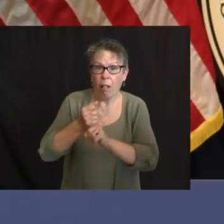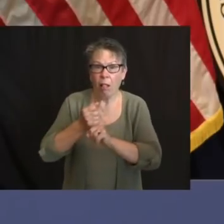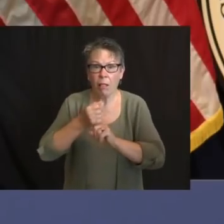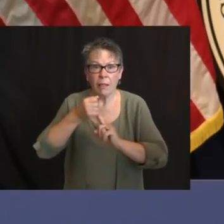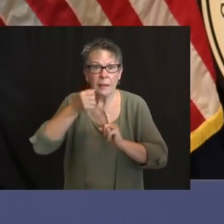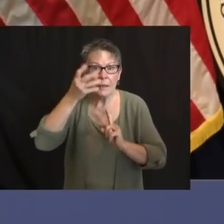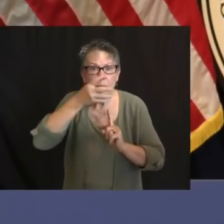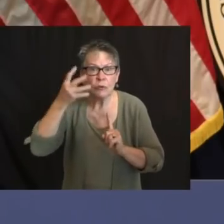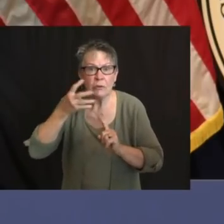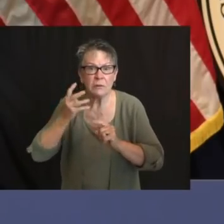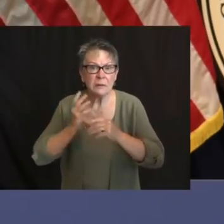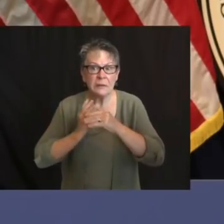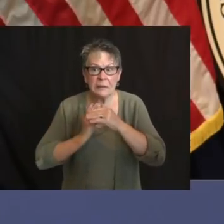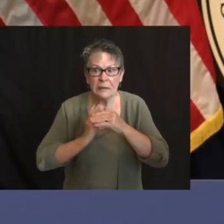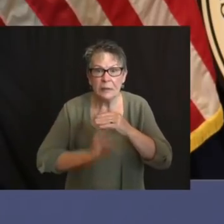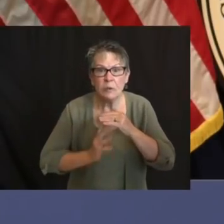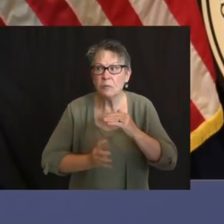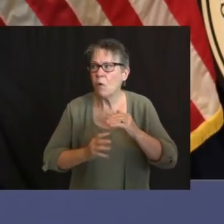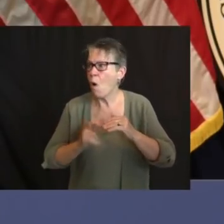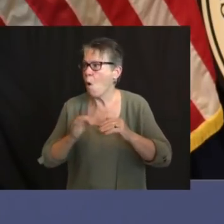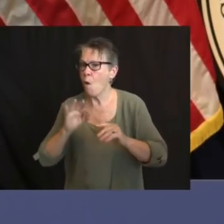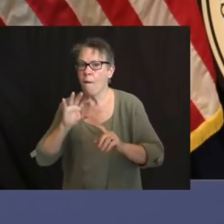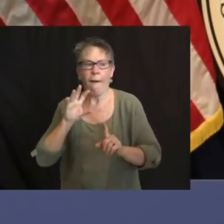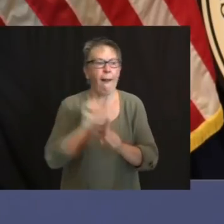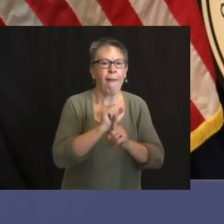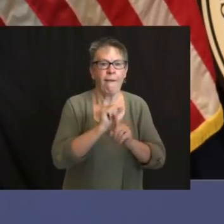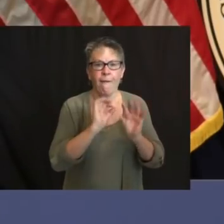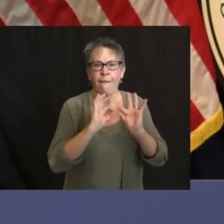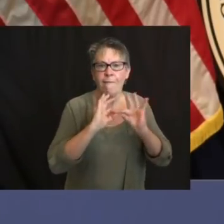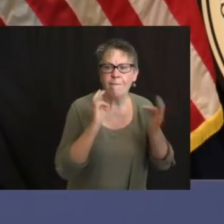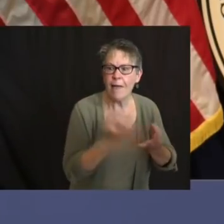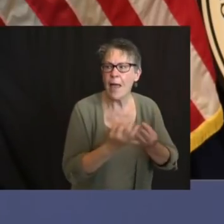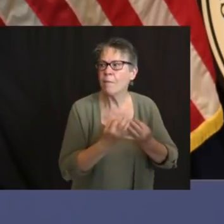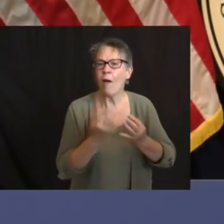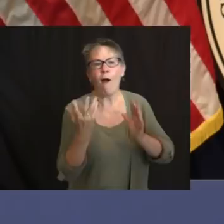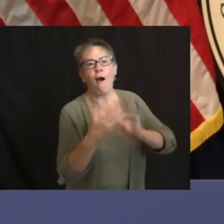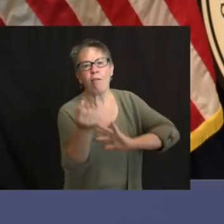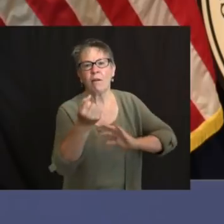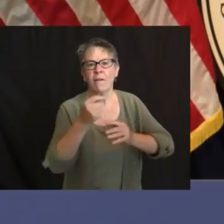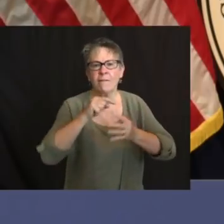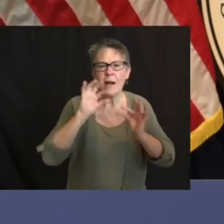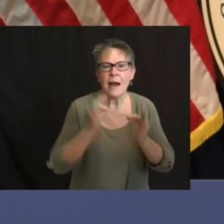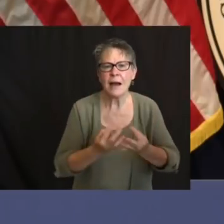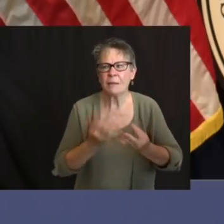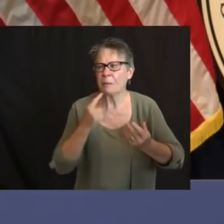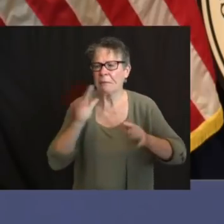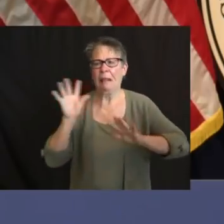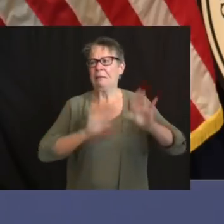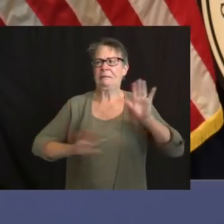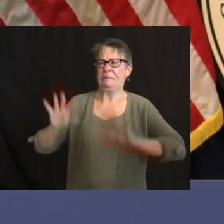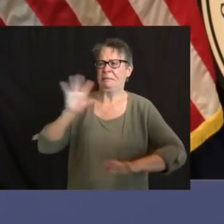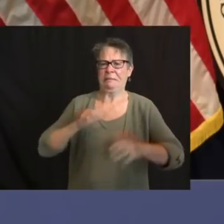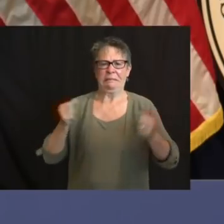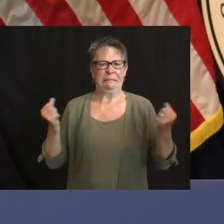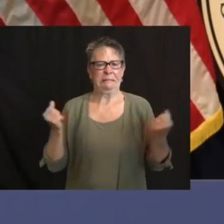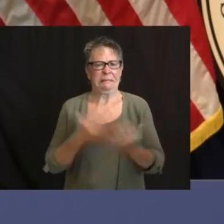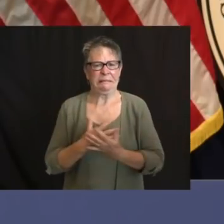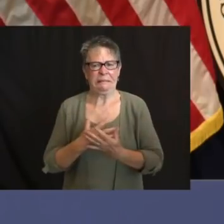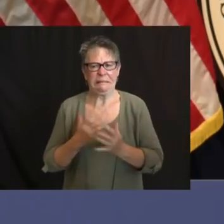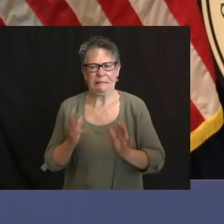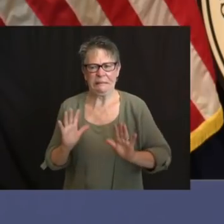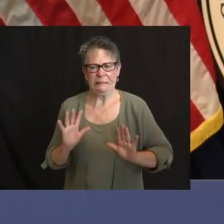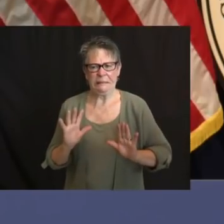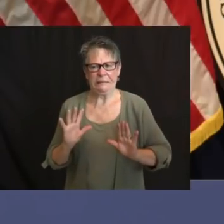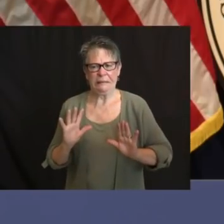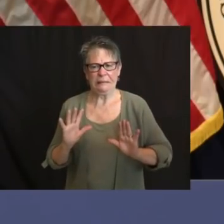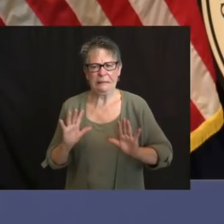and Judy's words, we are going to start a public campaign, a public relations campaign, to consistently beat